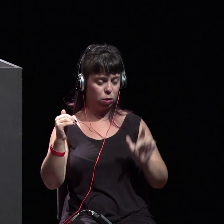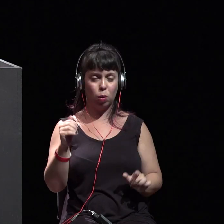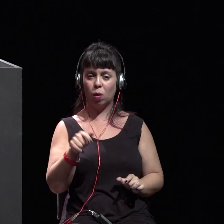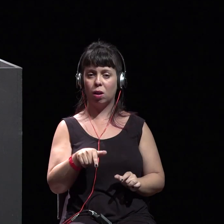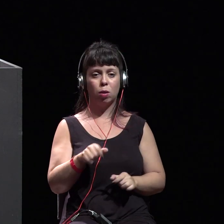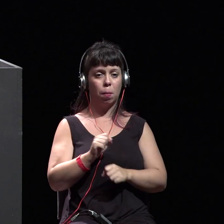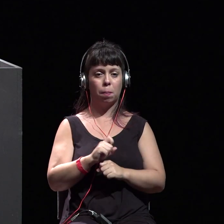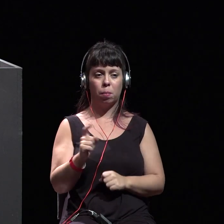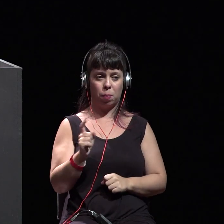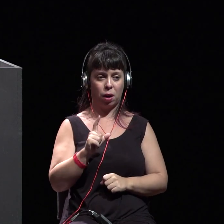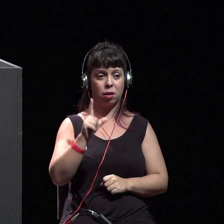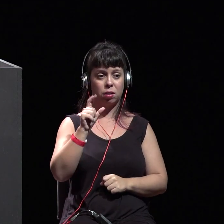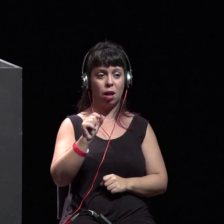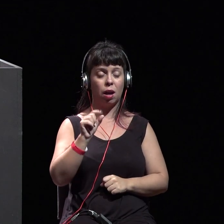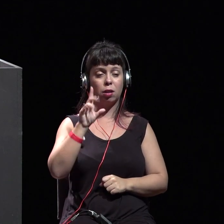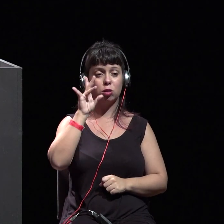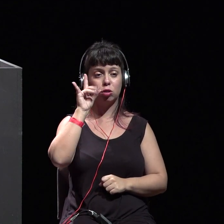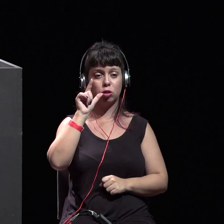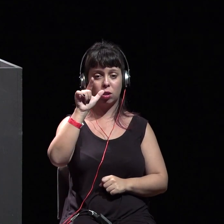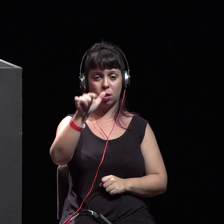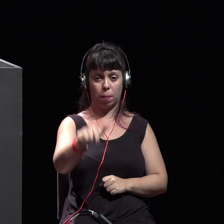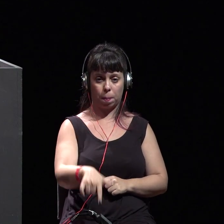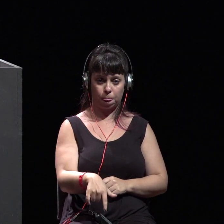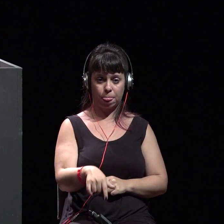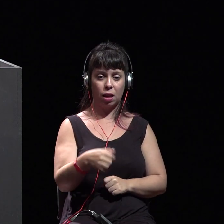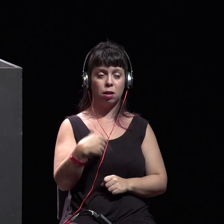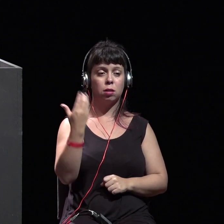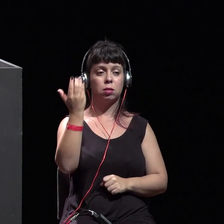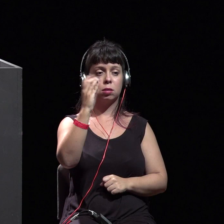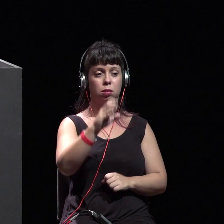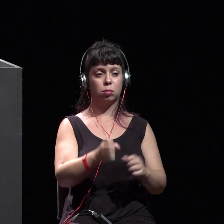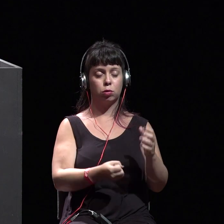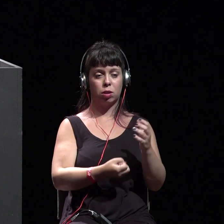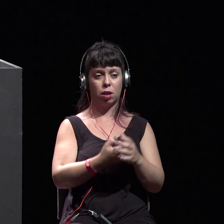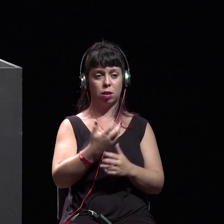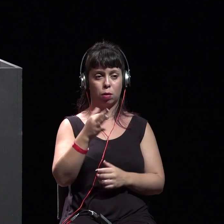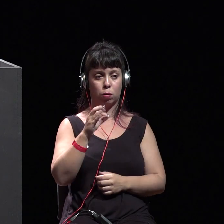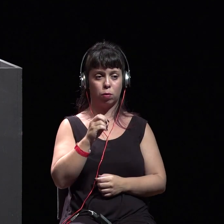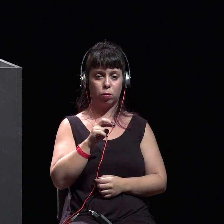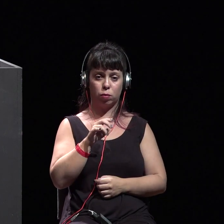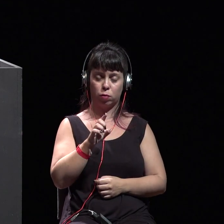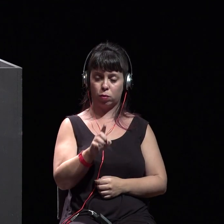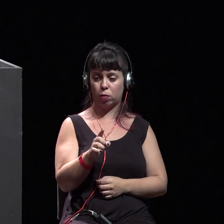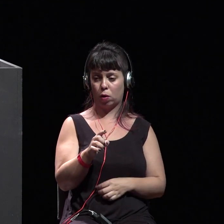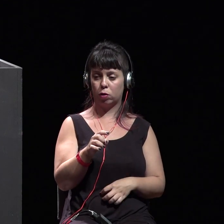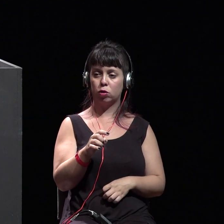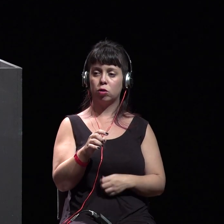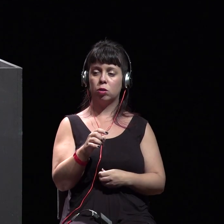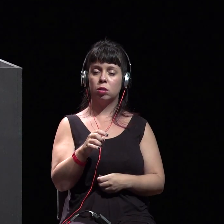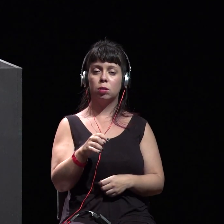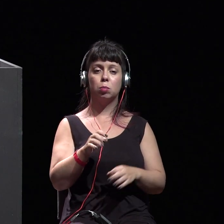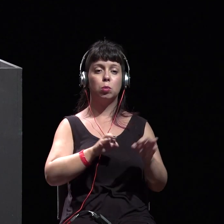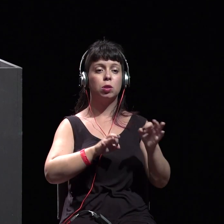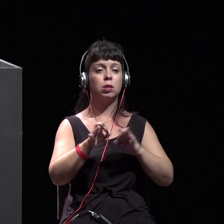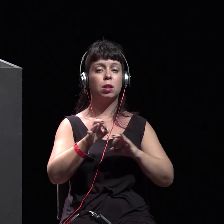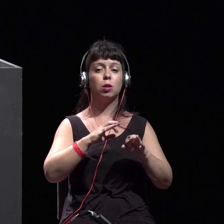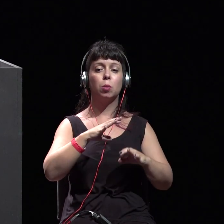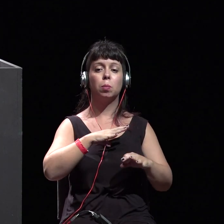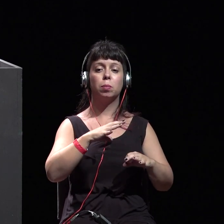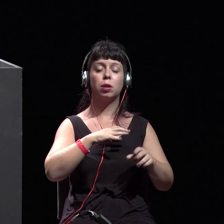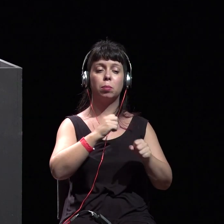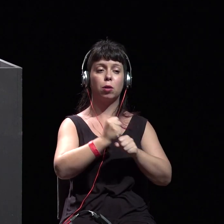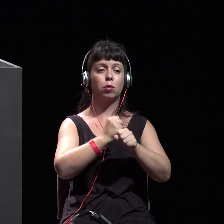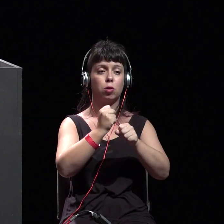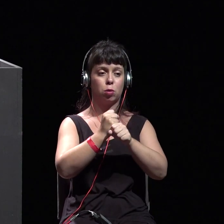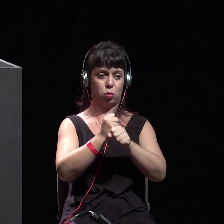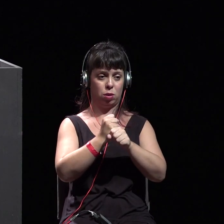publishes a statement on the Ford Foundation's blog promoting the city's proposed plan to build 5 new for-profit jails in the boroughs